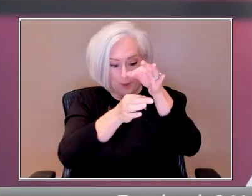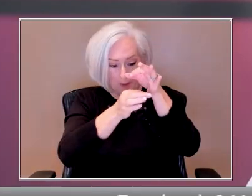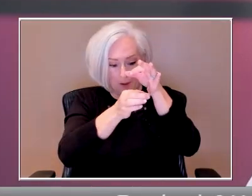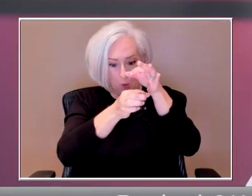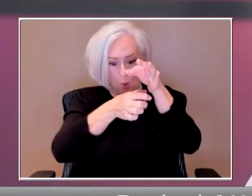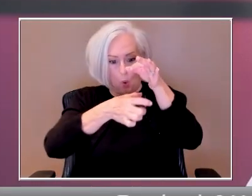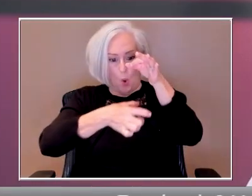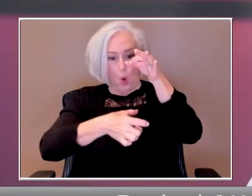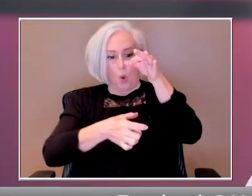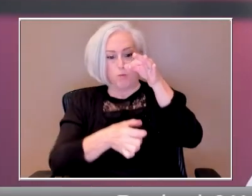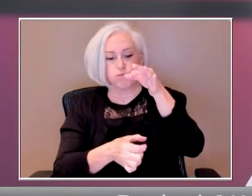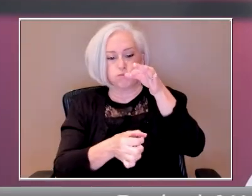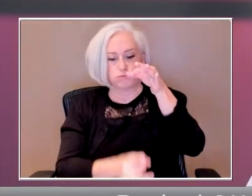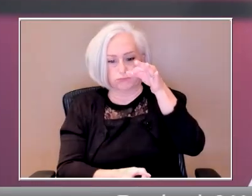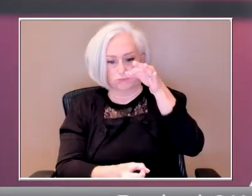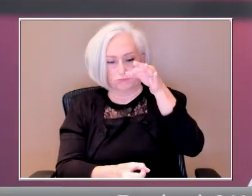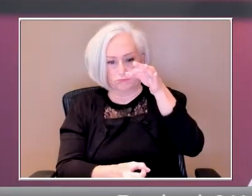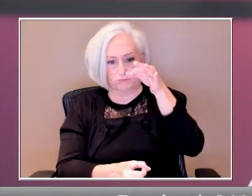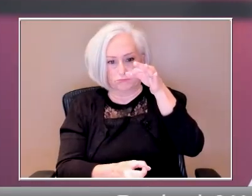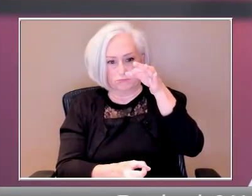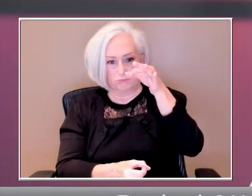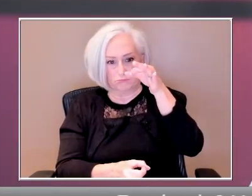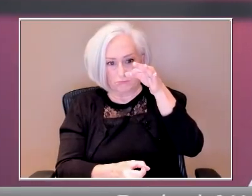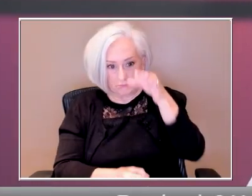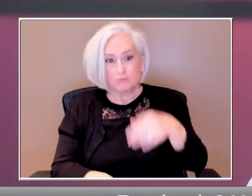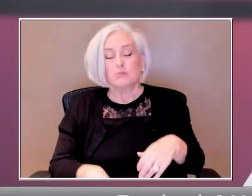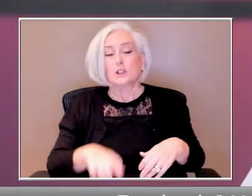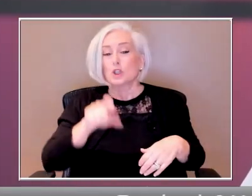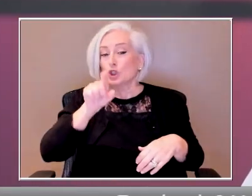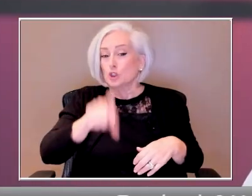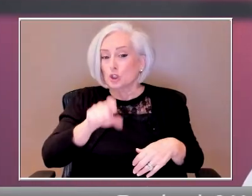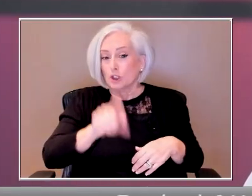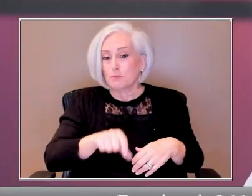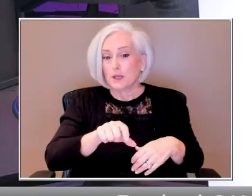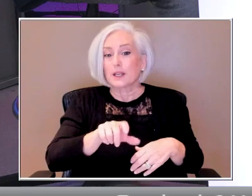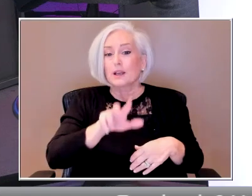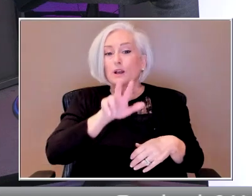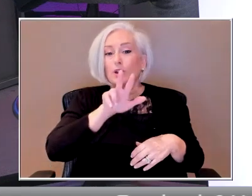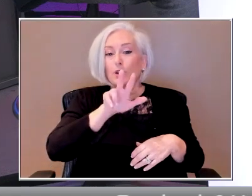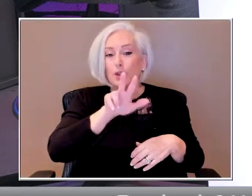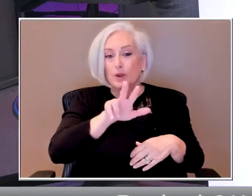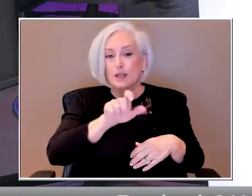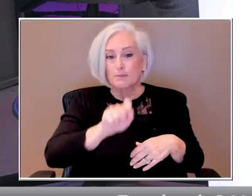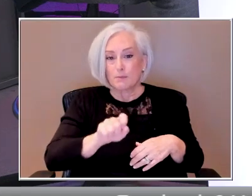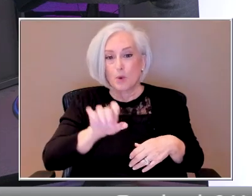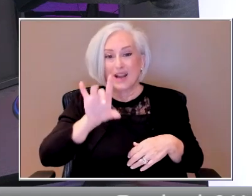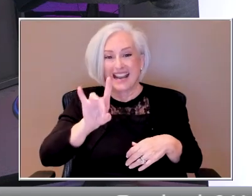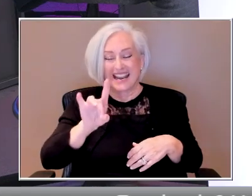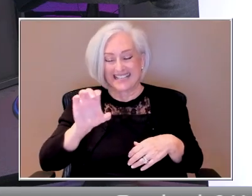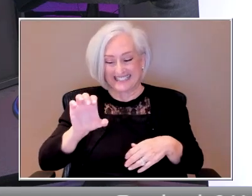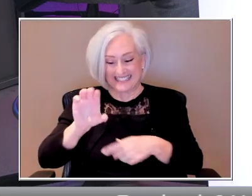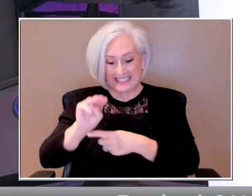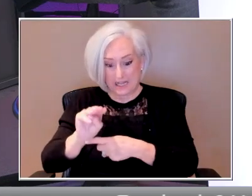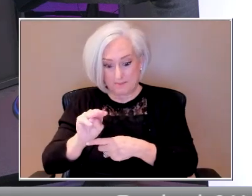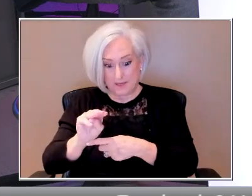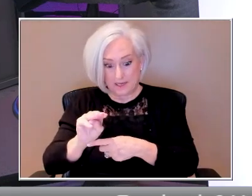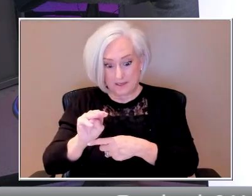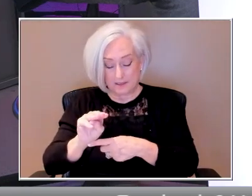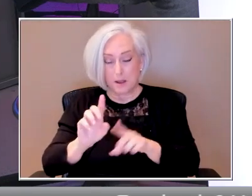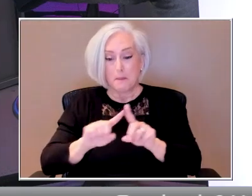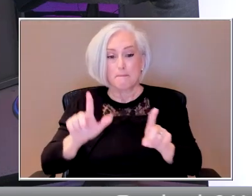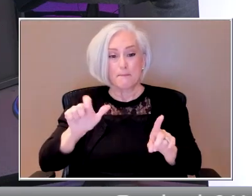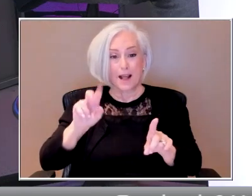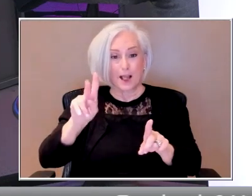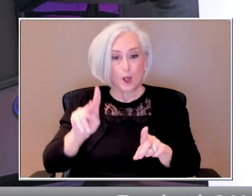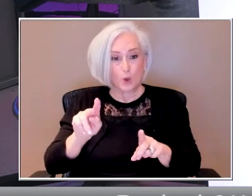around 3.8 centimeters, and his was almost 7 centimeters. So it was ballooned. Massive. And it was at